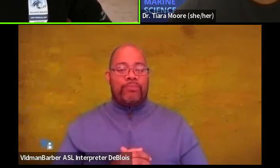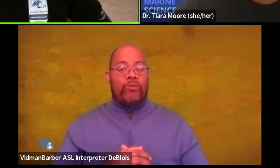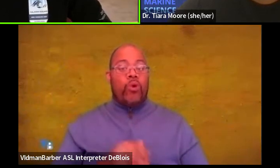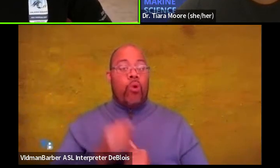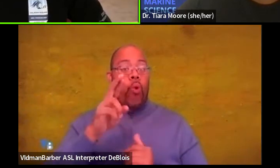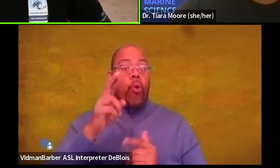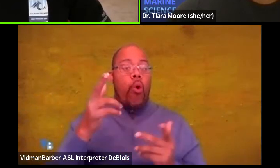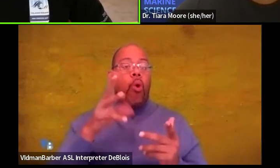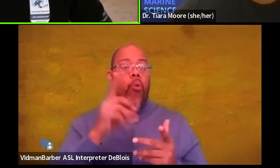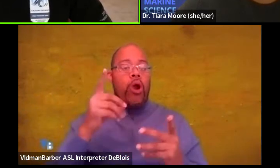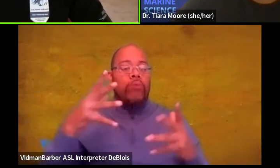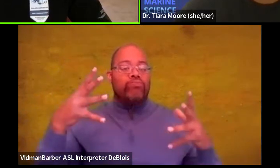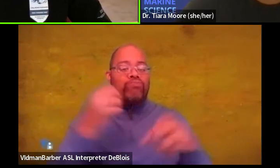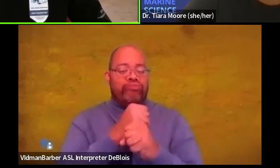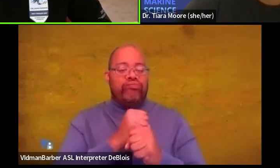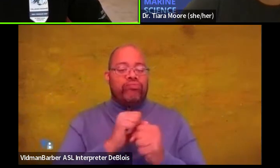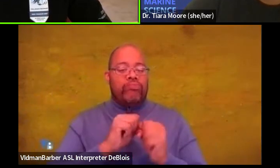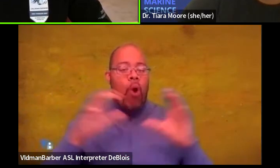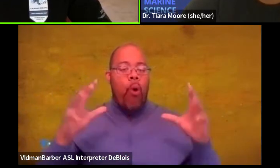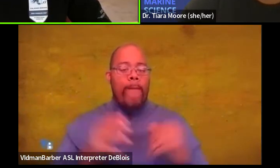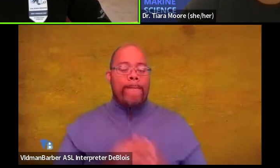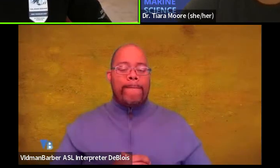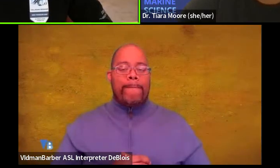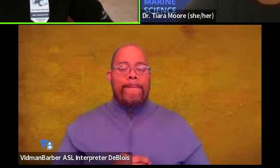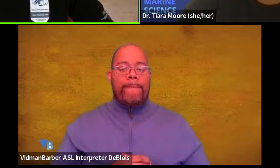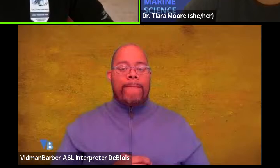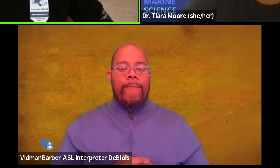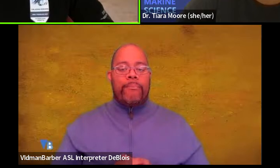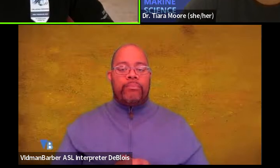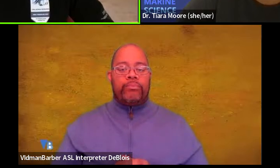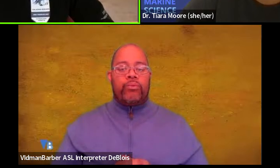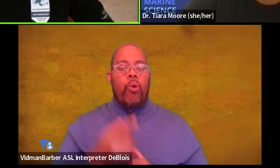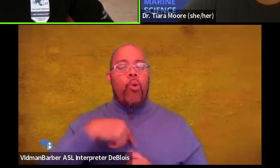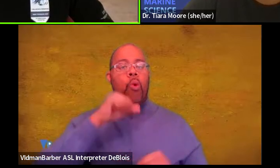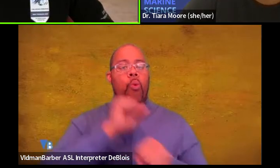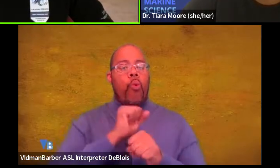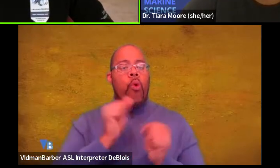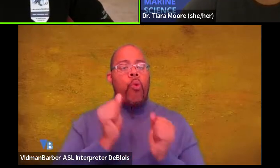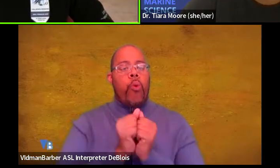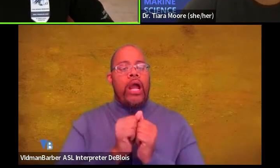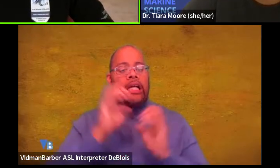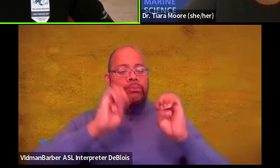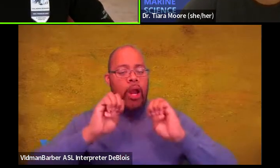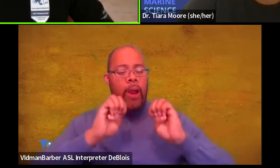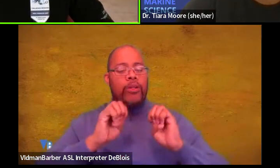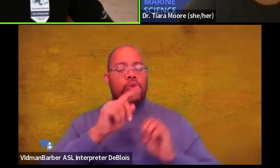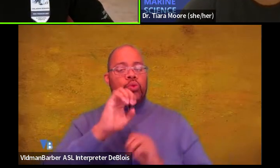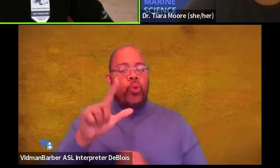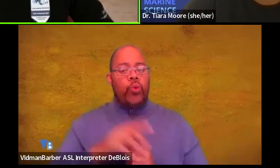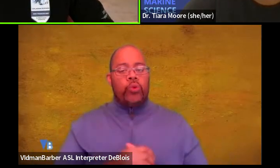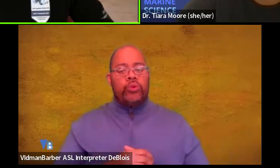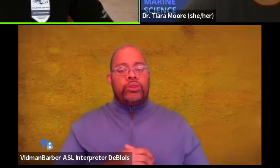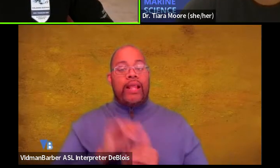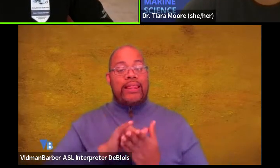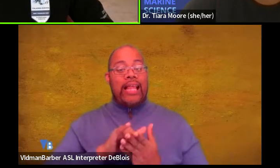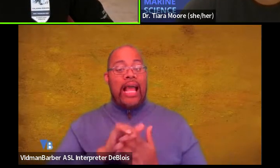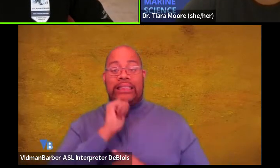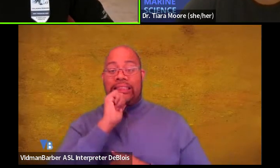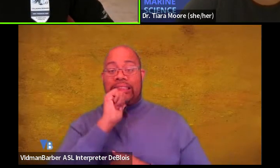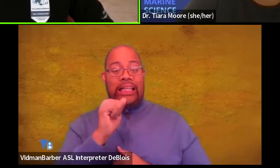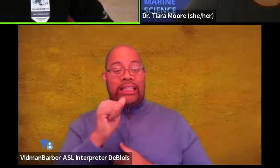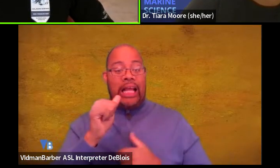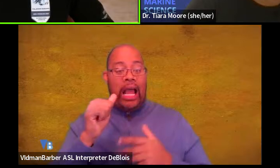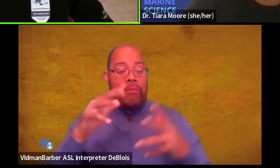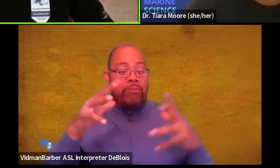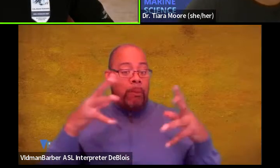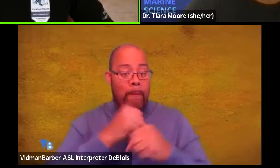have imploded. So we were working with an experimental instrument that did not